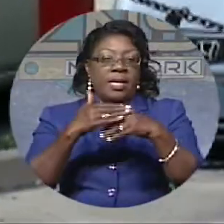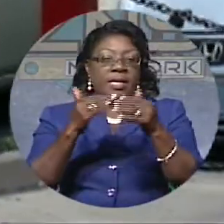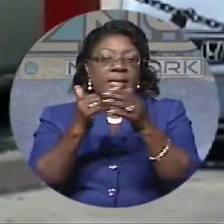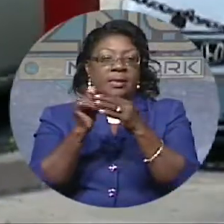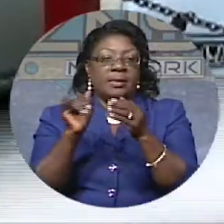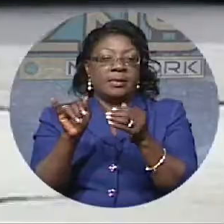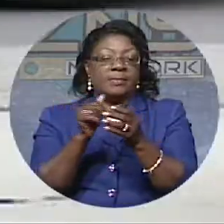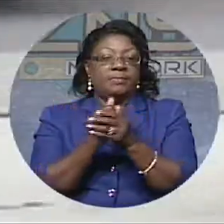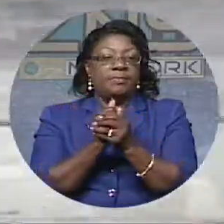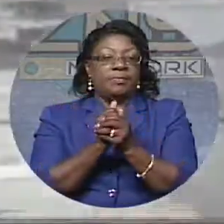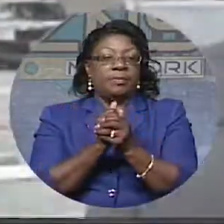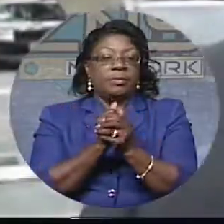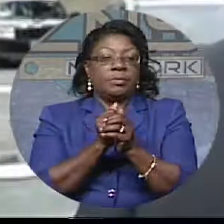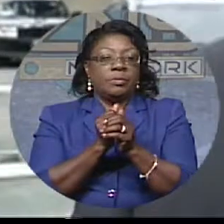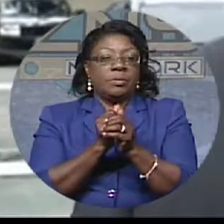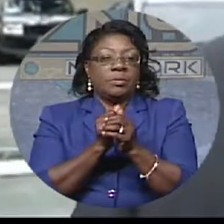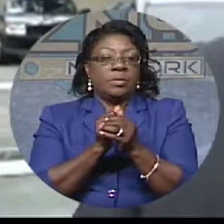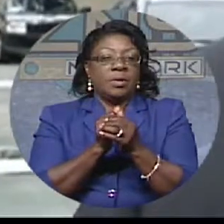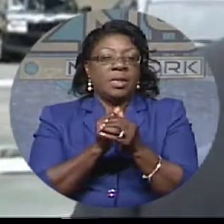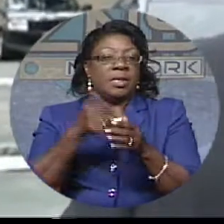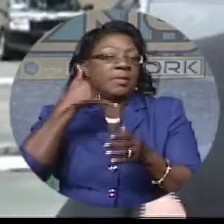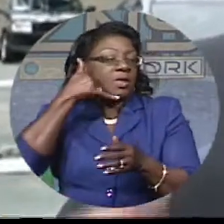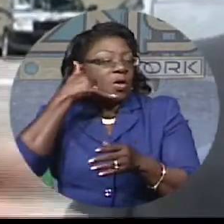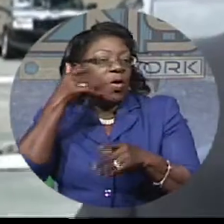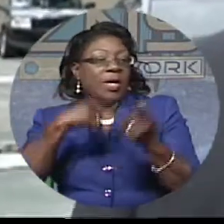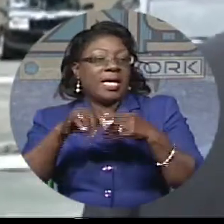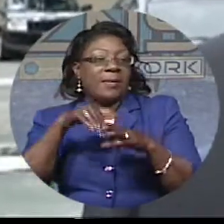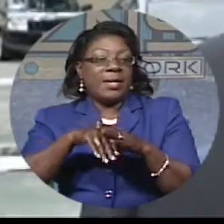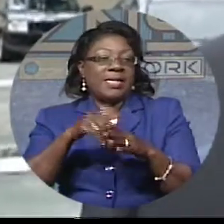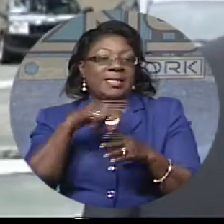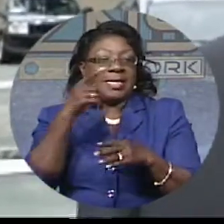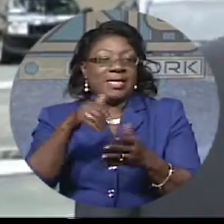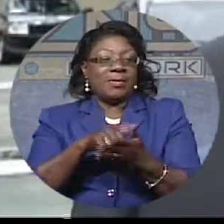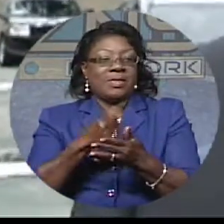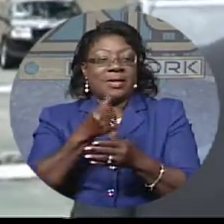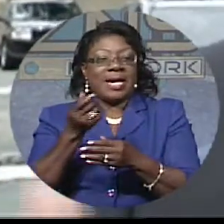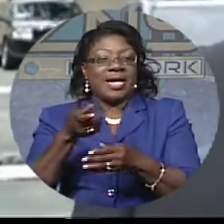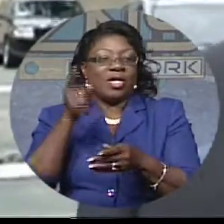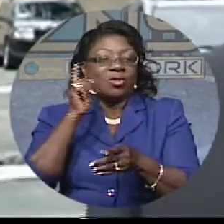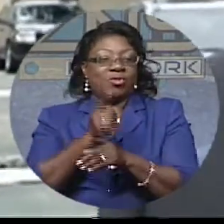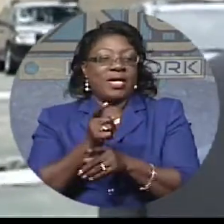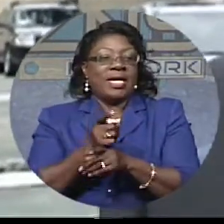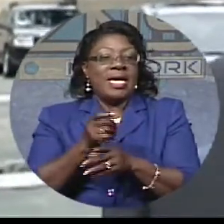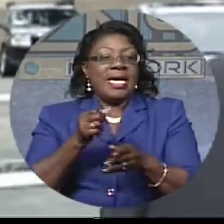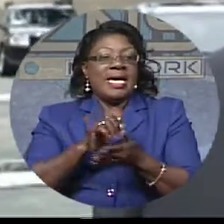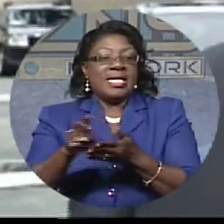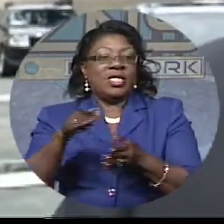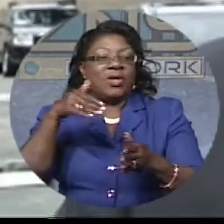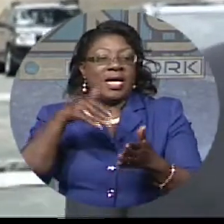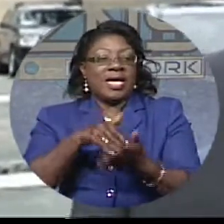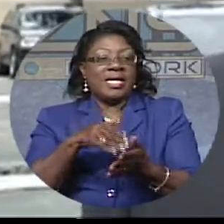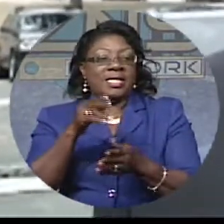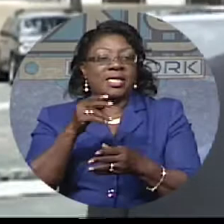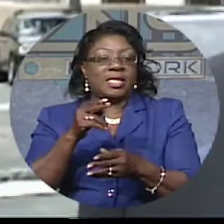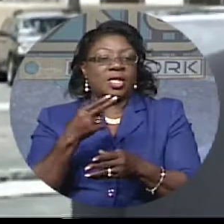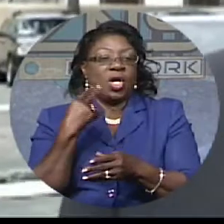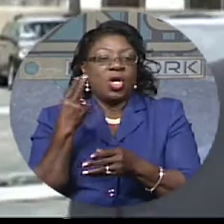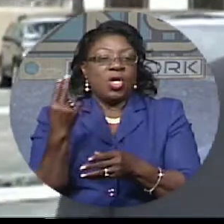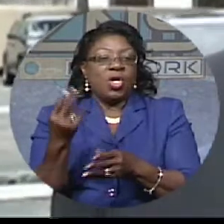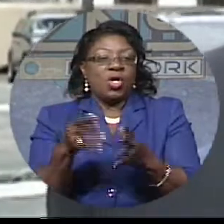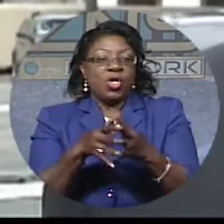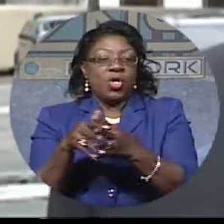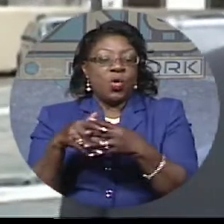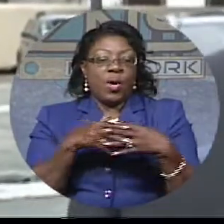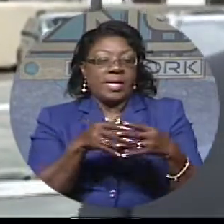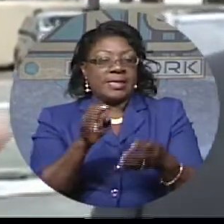businesses vacated their premises this afternoon after what embassy officials called a minor disruption. Well, fire services were called in as well as members